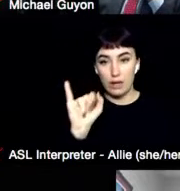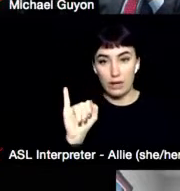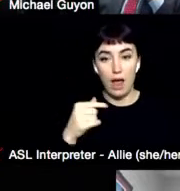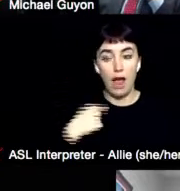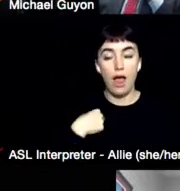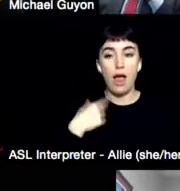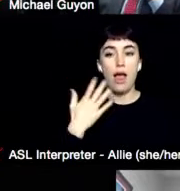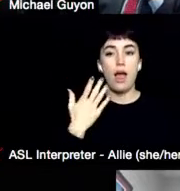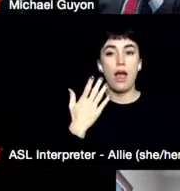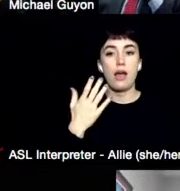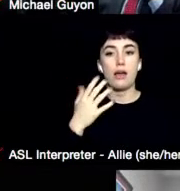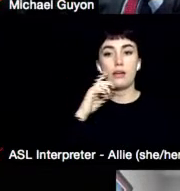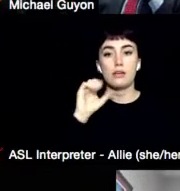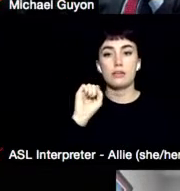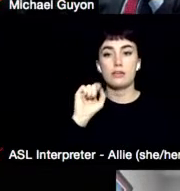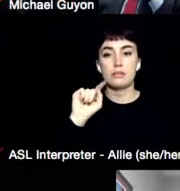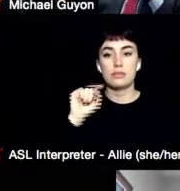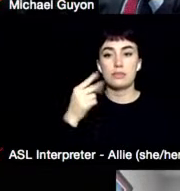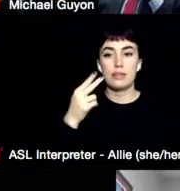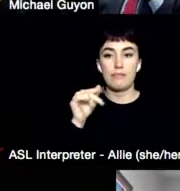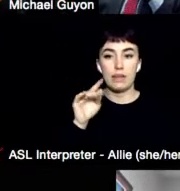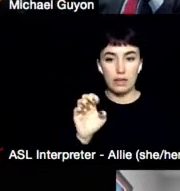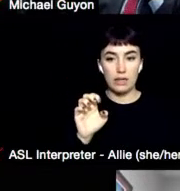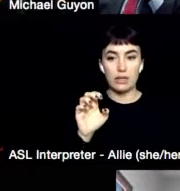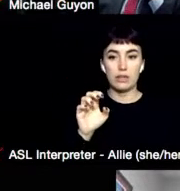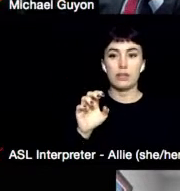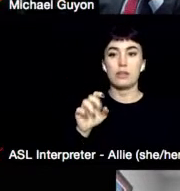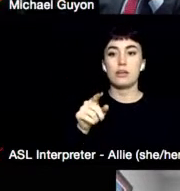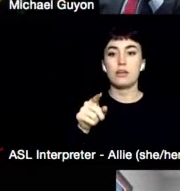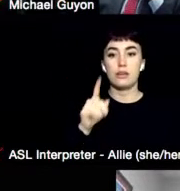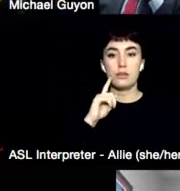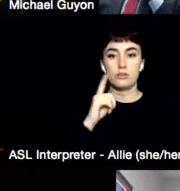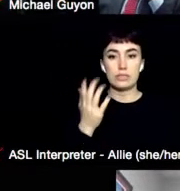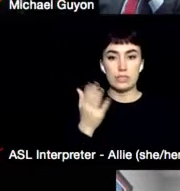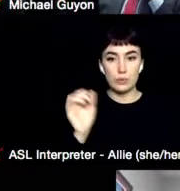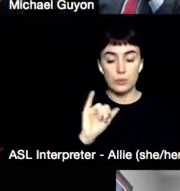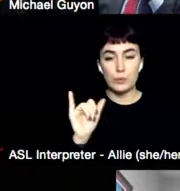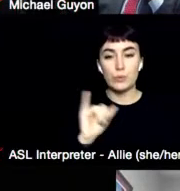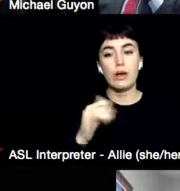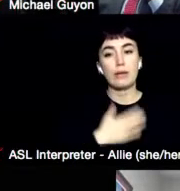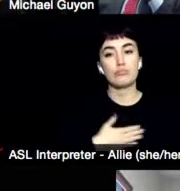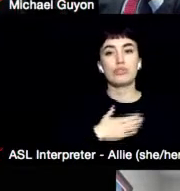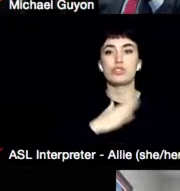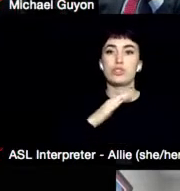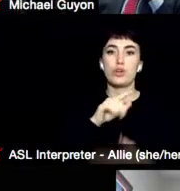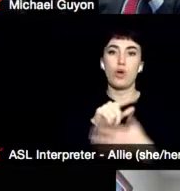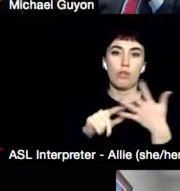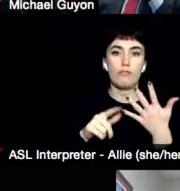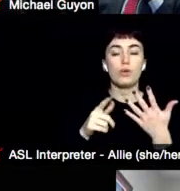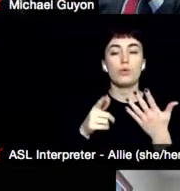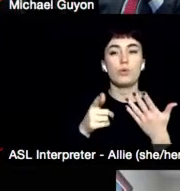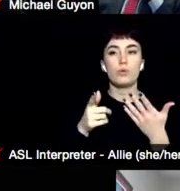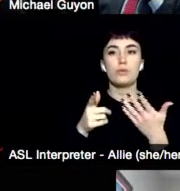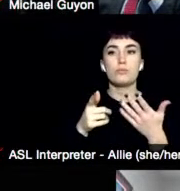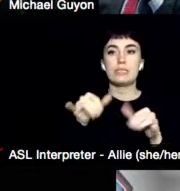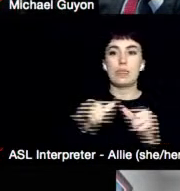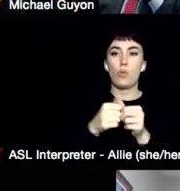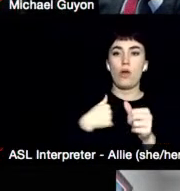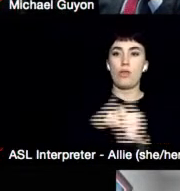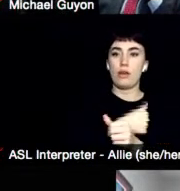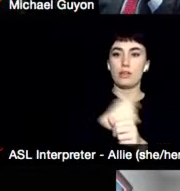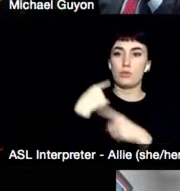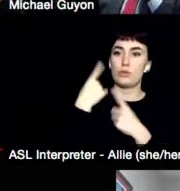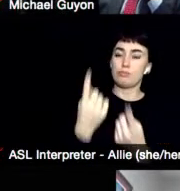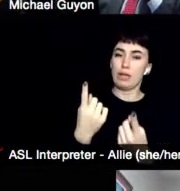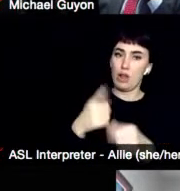I know Stephanie Rankin has been on the call as well. I appreciate all of you hanging with us through what has been a